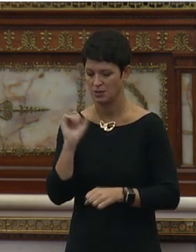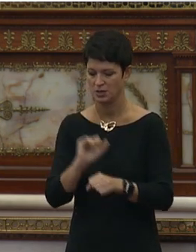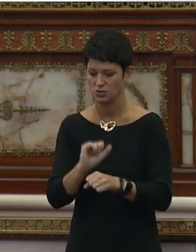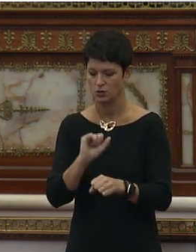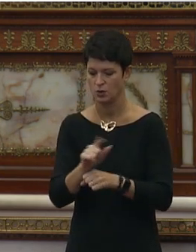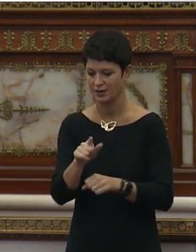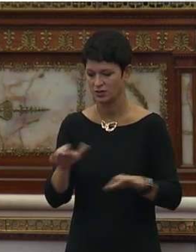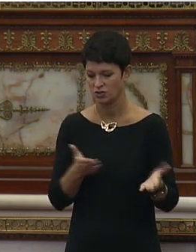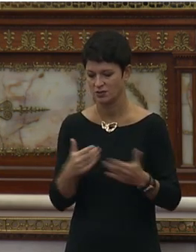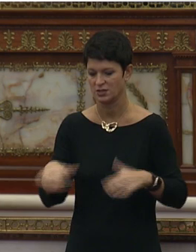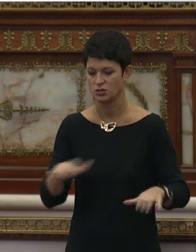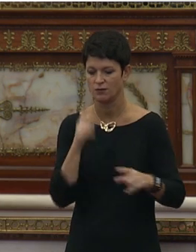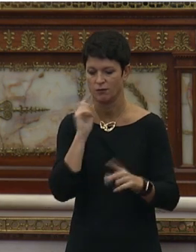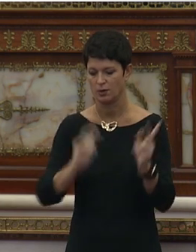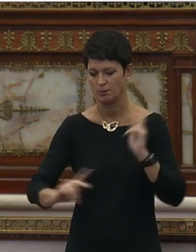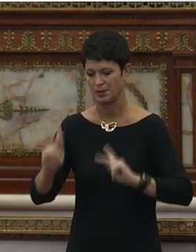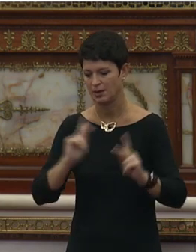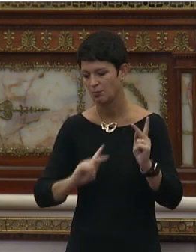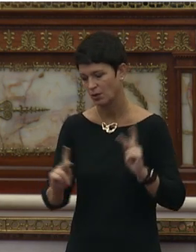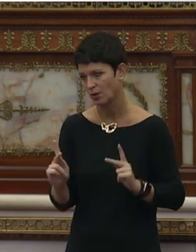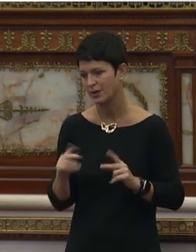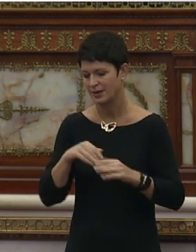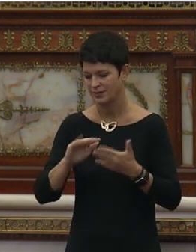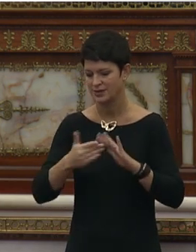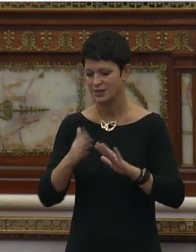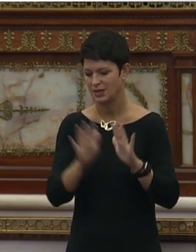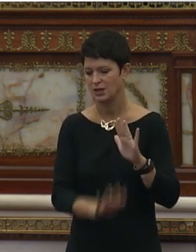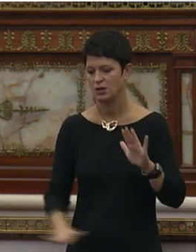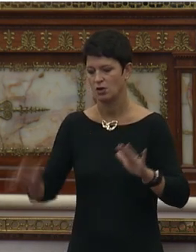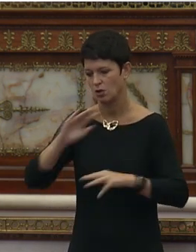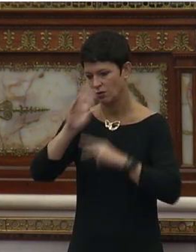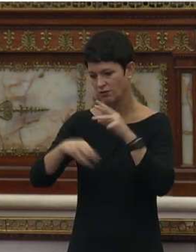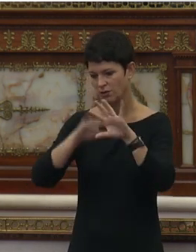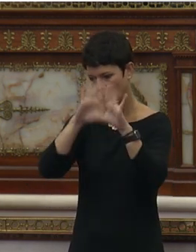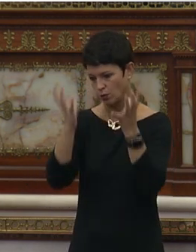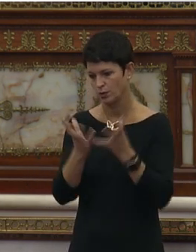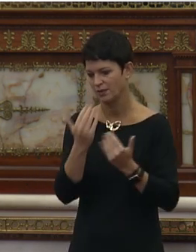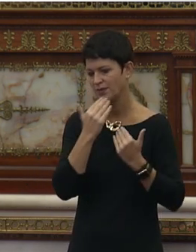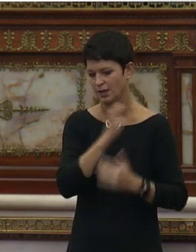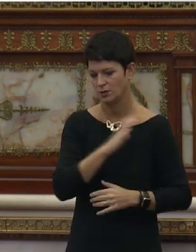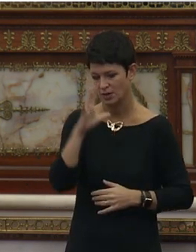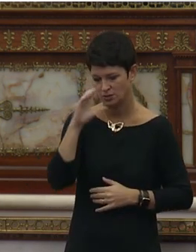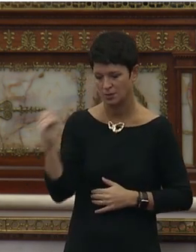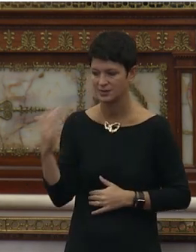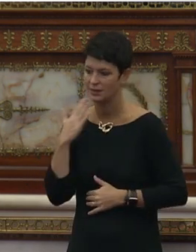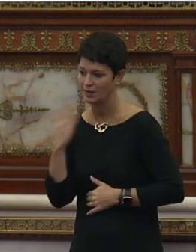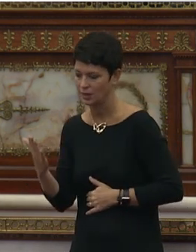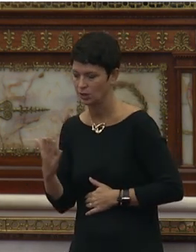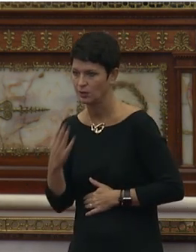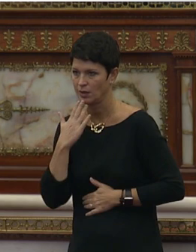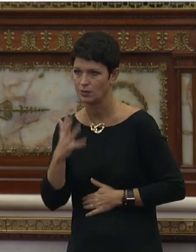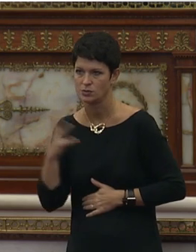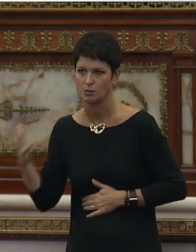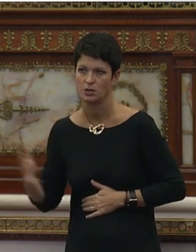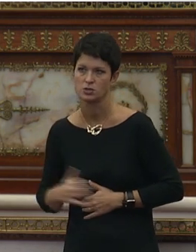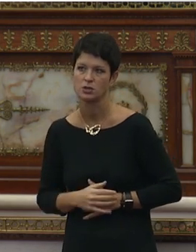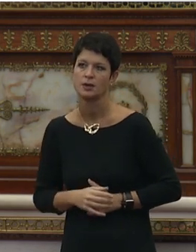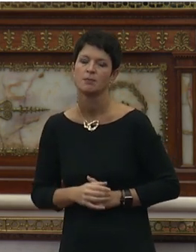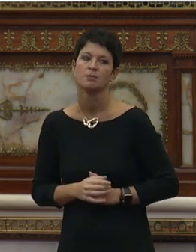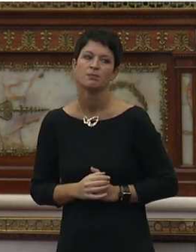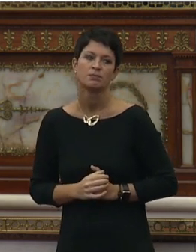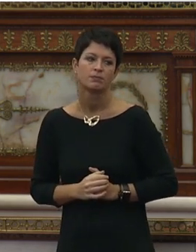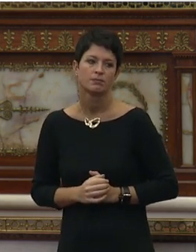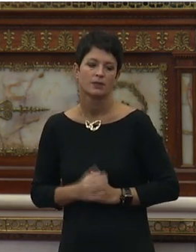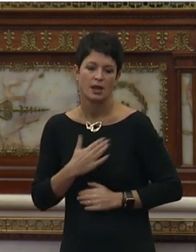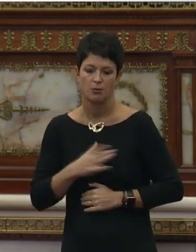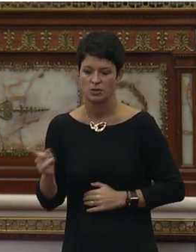do for citizens in this city and around the globe. Thank you, Council President. Thank you. Thank you so much, Councilman. Appreciate